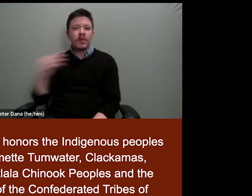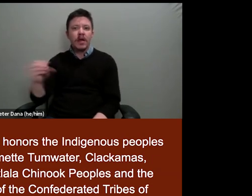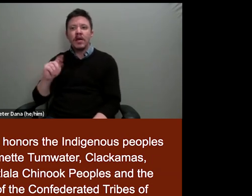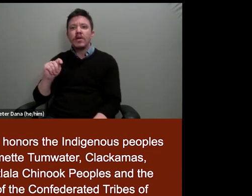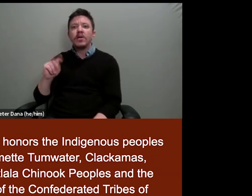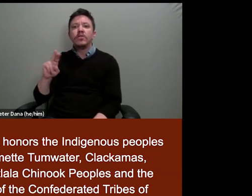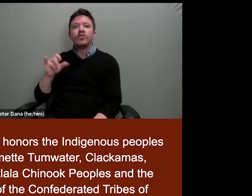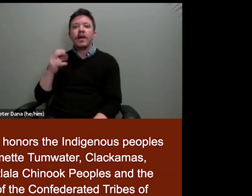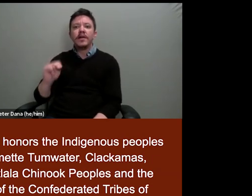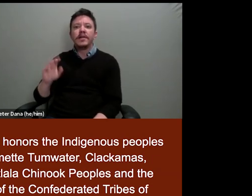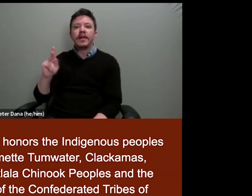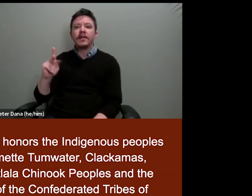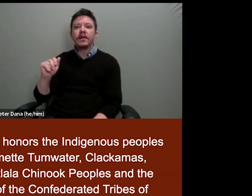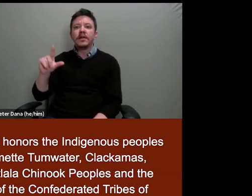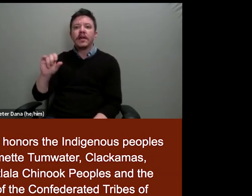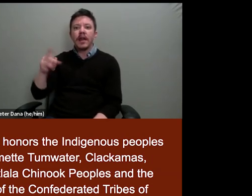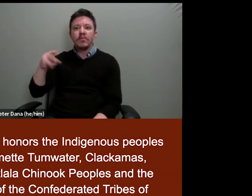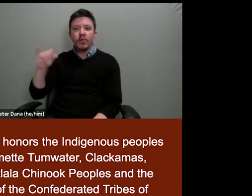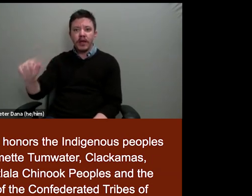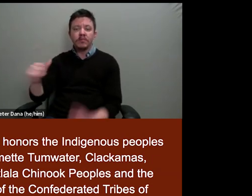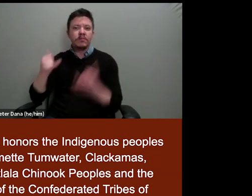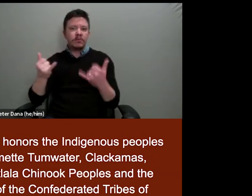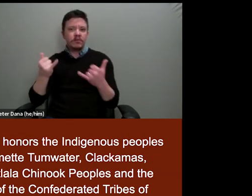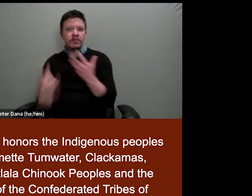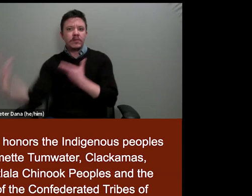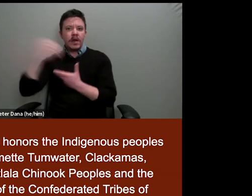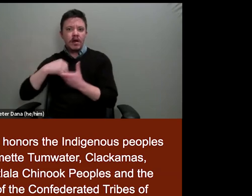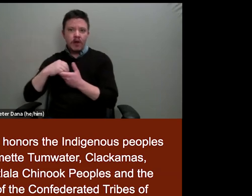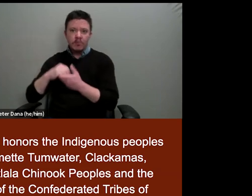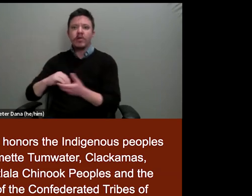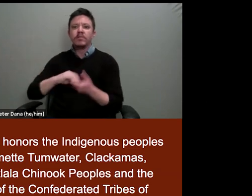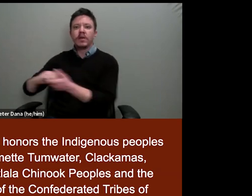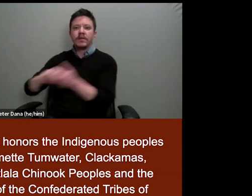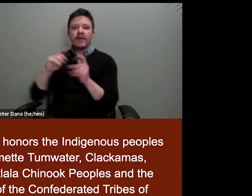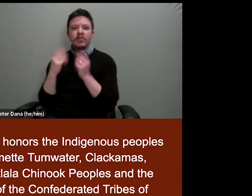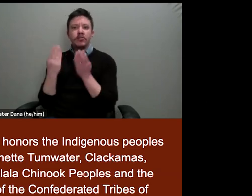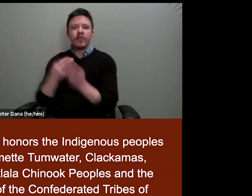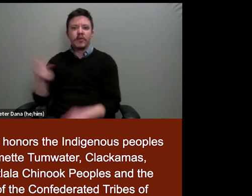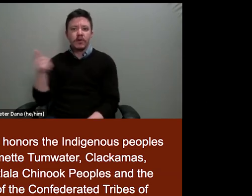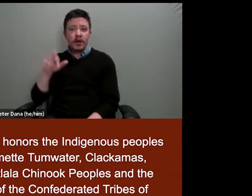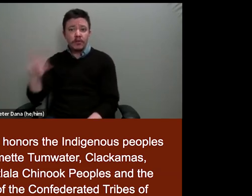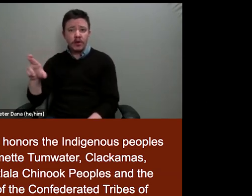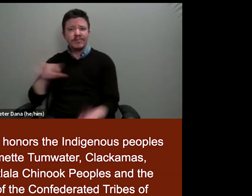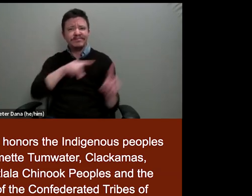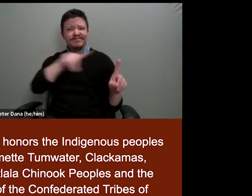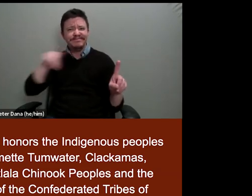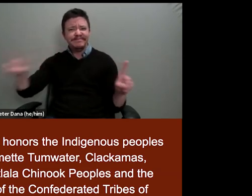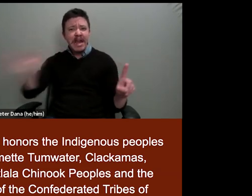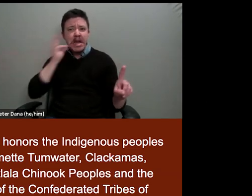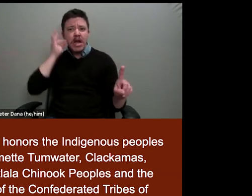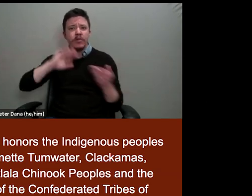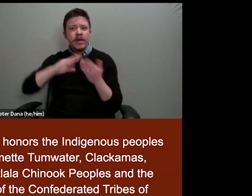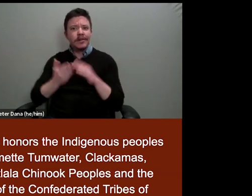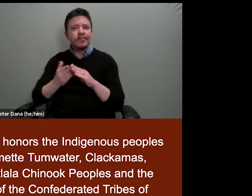Kalapoya, who today are part of the Confederated Tribes of Grand Ronde, and many other native communities who made their